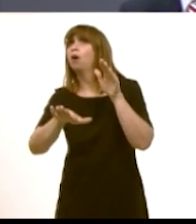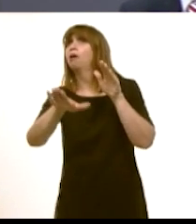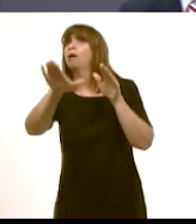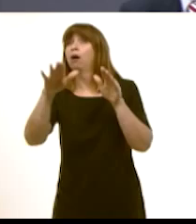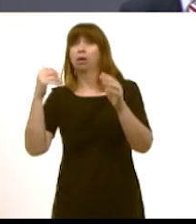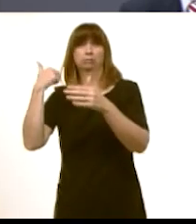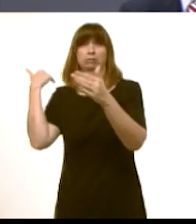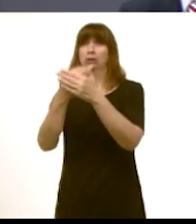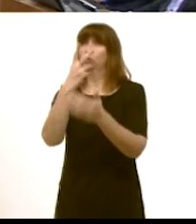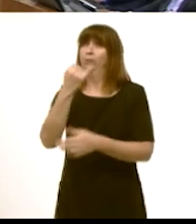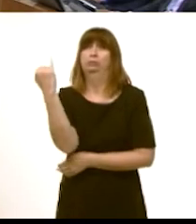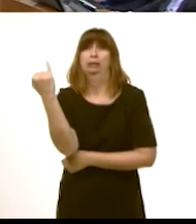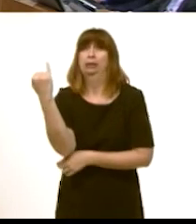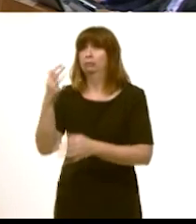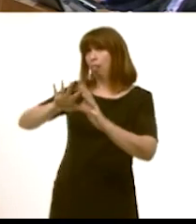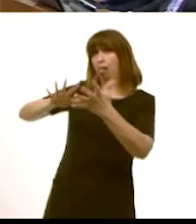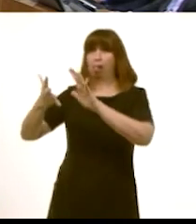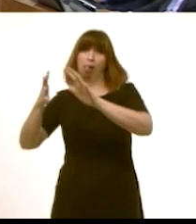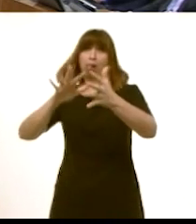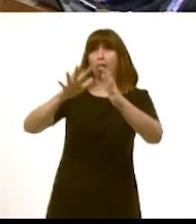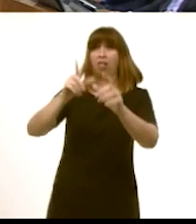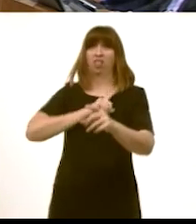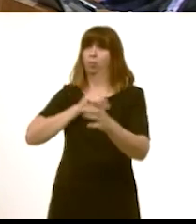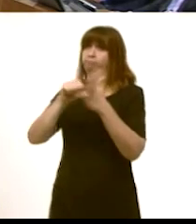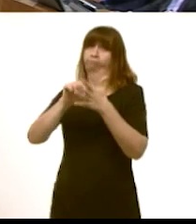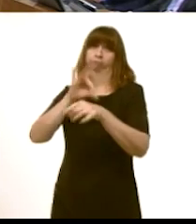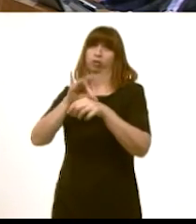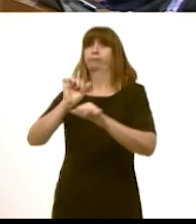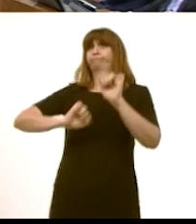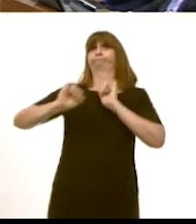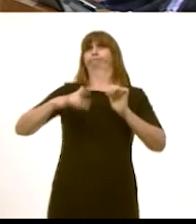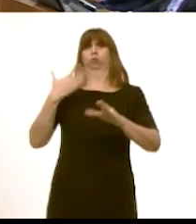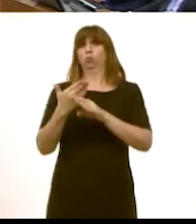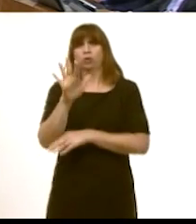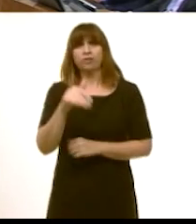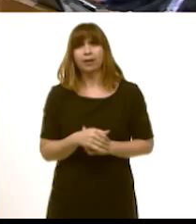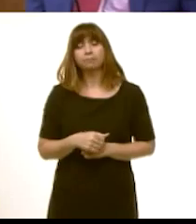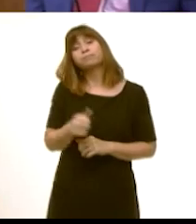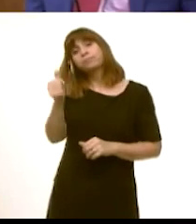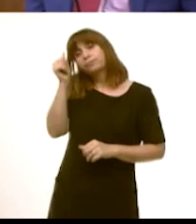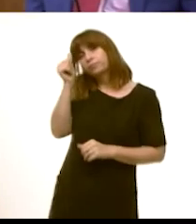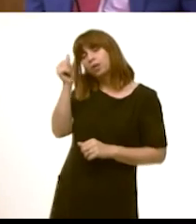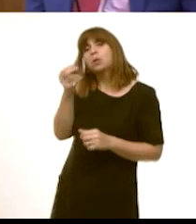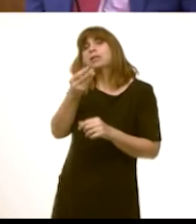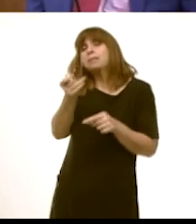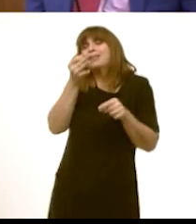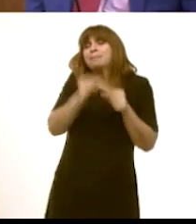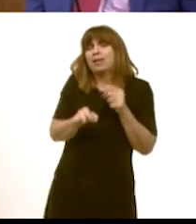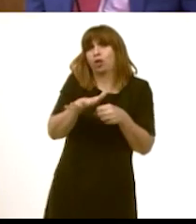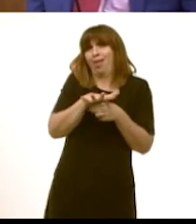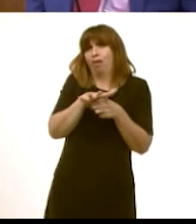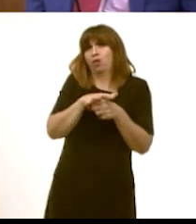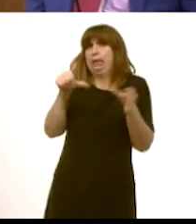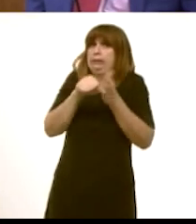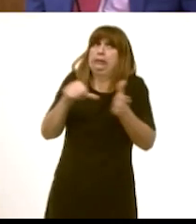as 2006? Well, we know that there are always challenges in recruiting in certain specialisms and in certain parts of Wales.